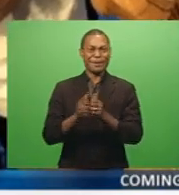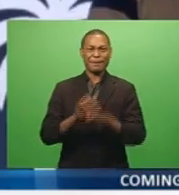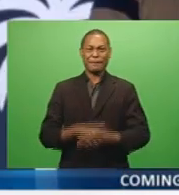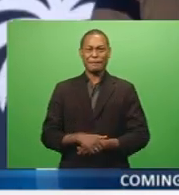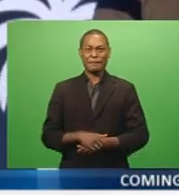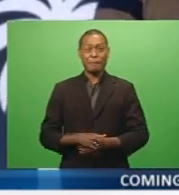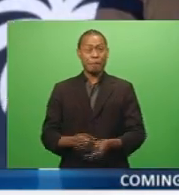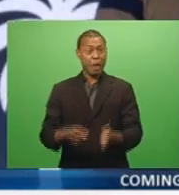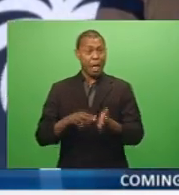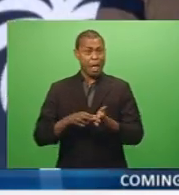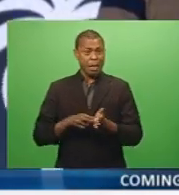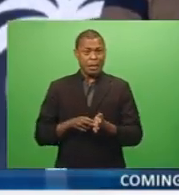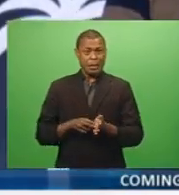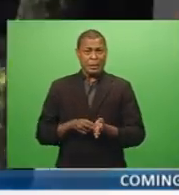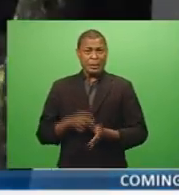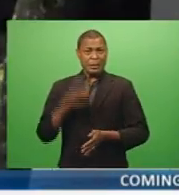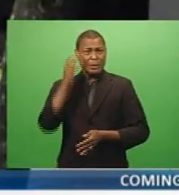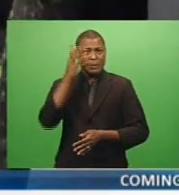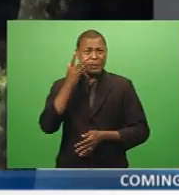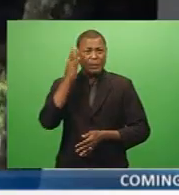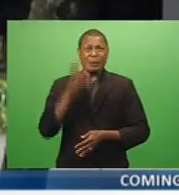Nandi wary of Rewa threat.